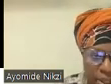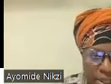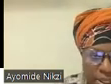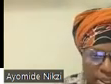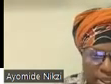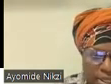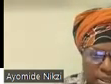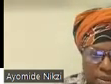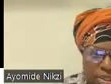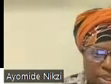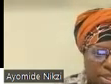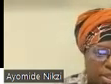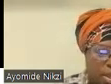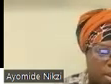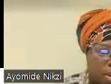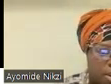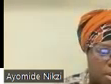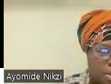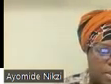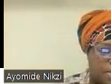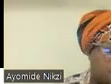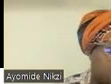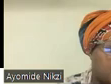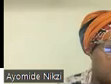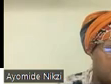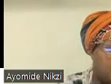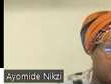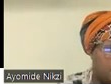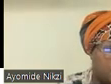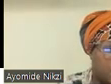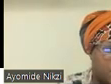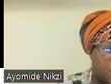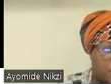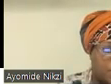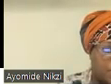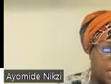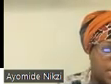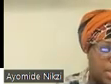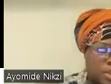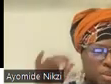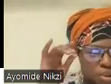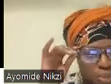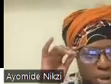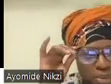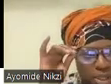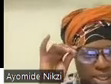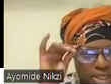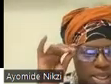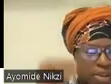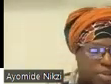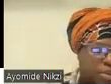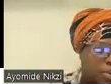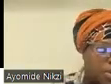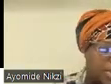And this, it says in the notes, this is not copy pasted from, okay. This report will be presented to public and